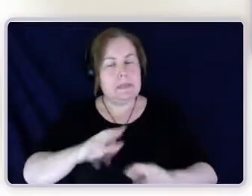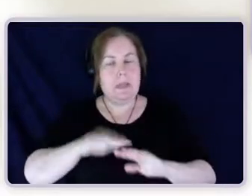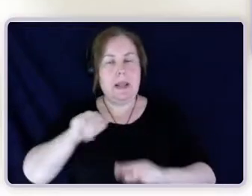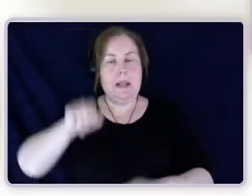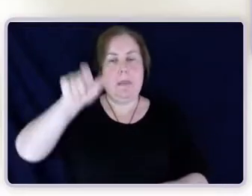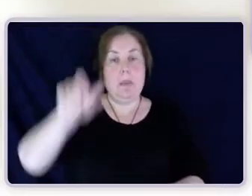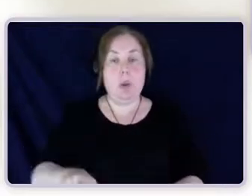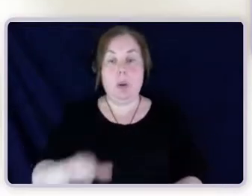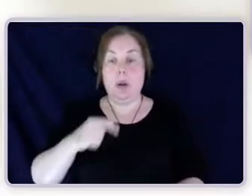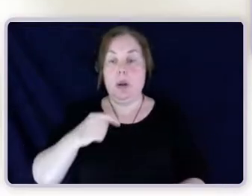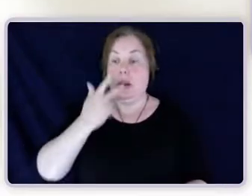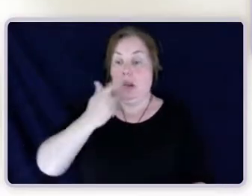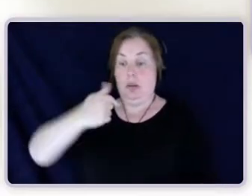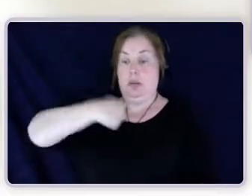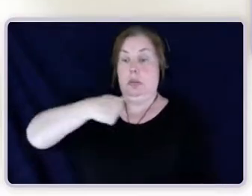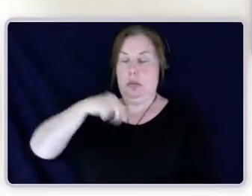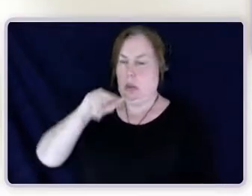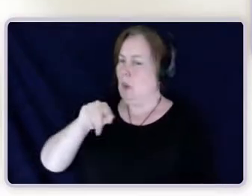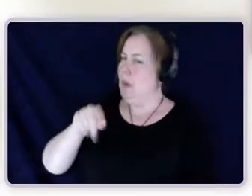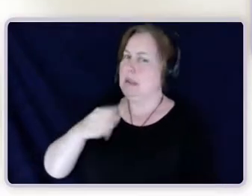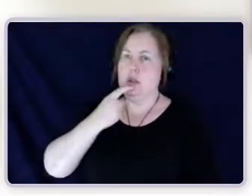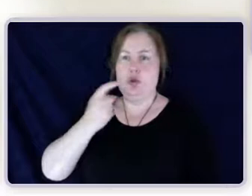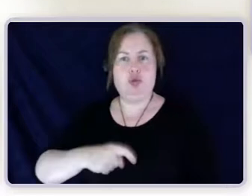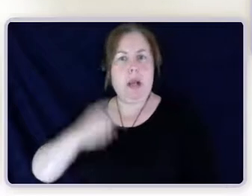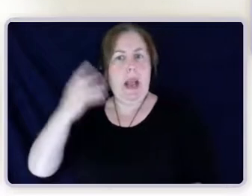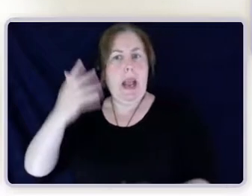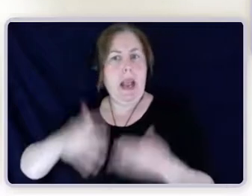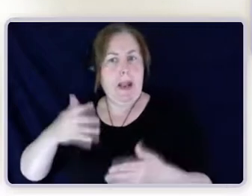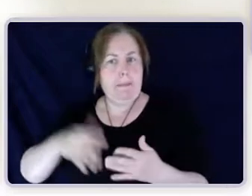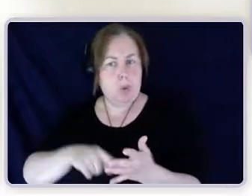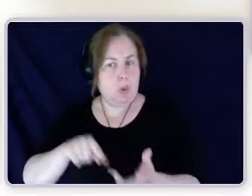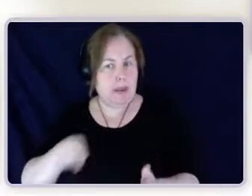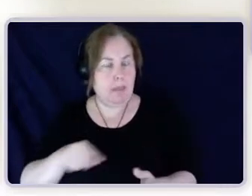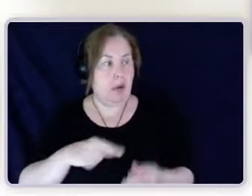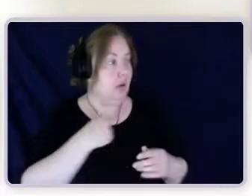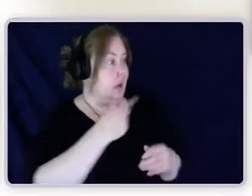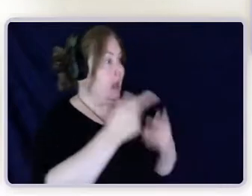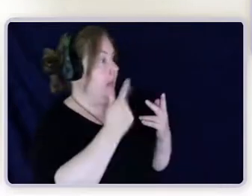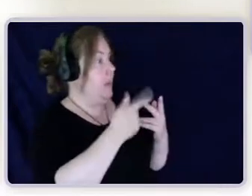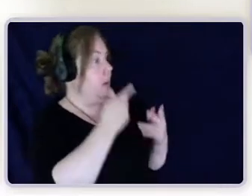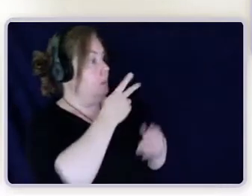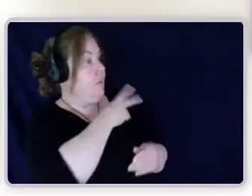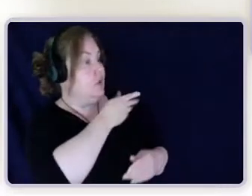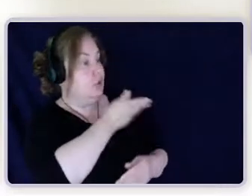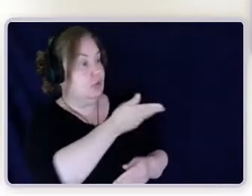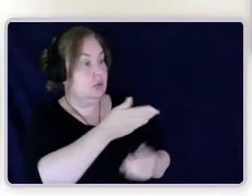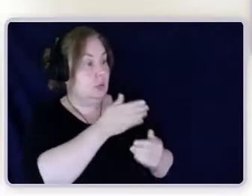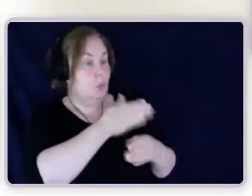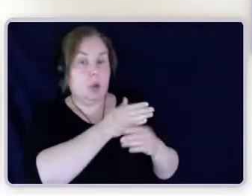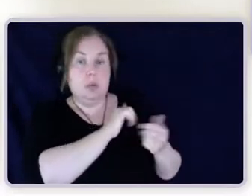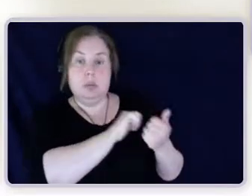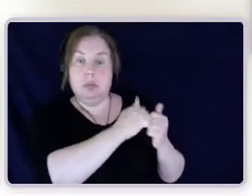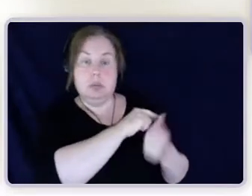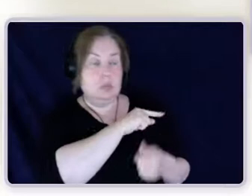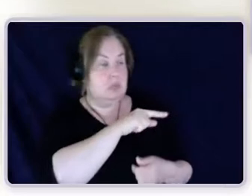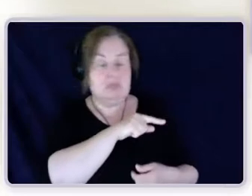necessarily be what my colleagues think to be serious harm. So there are different thresholds there. But the thrust of this provision is to make